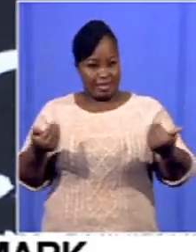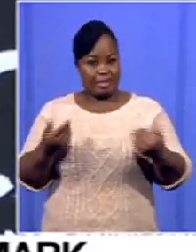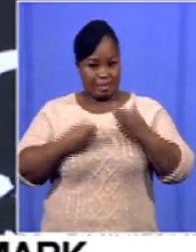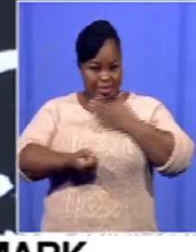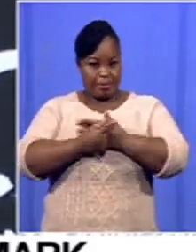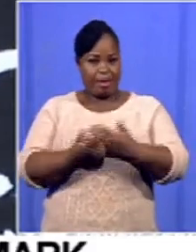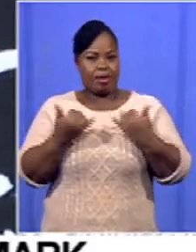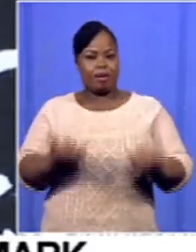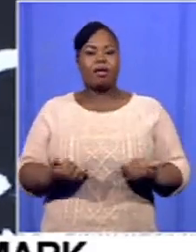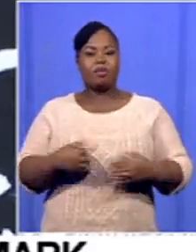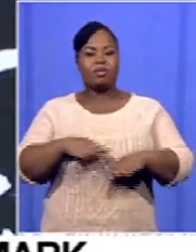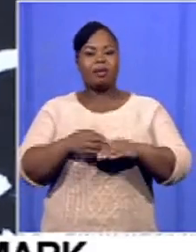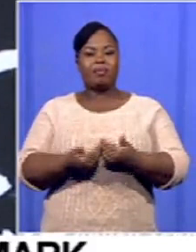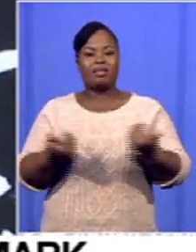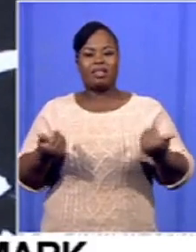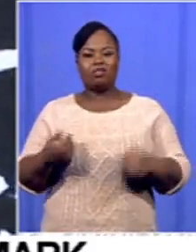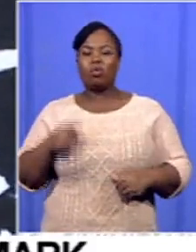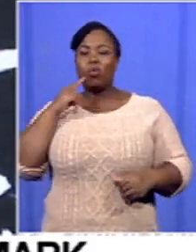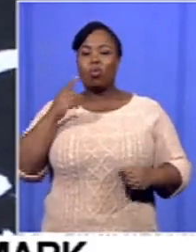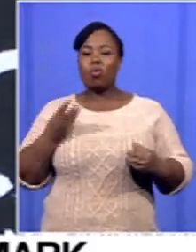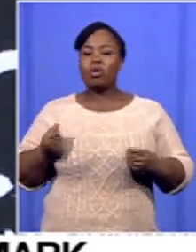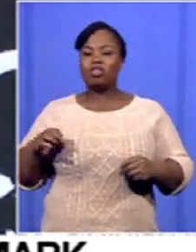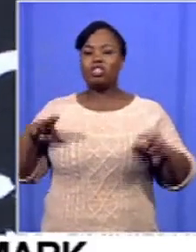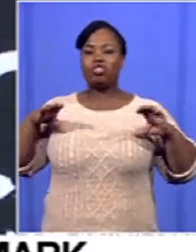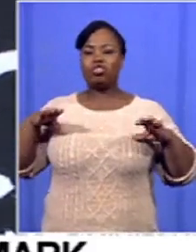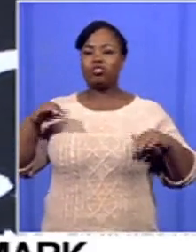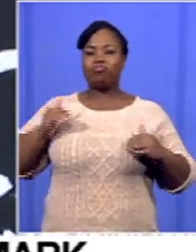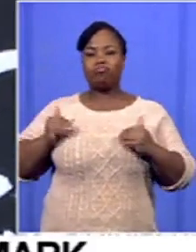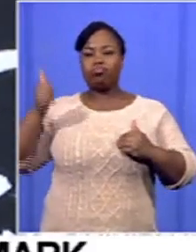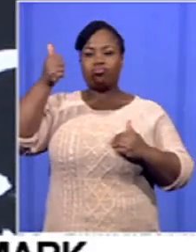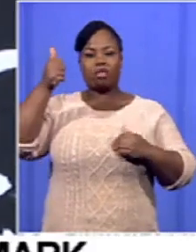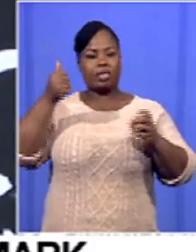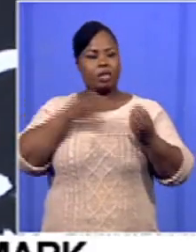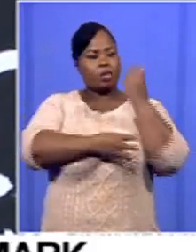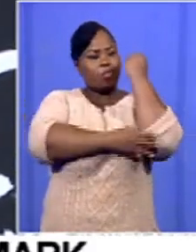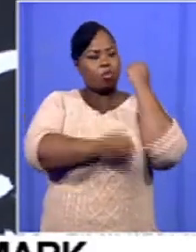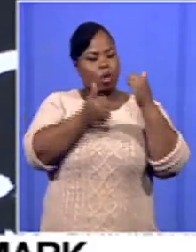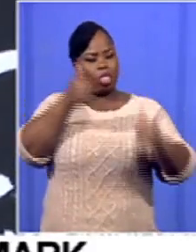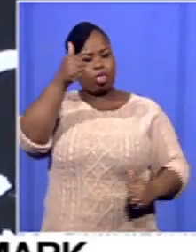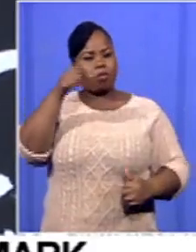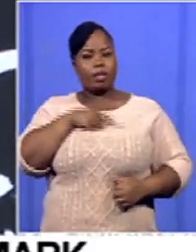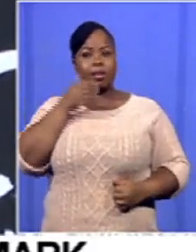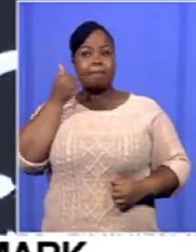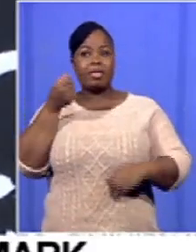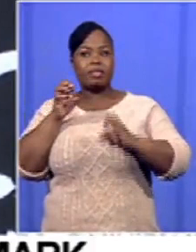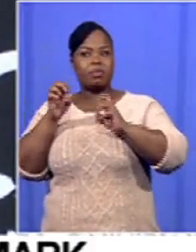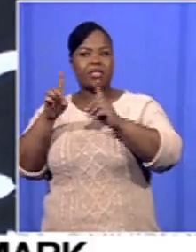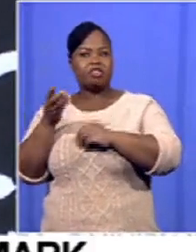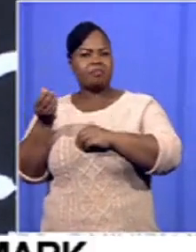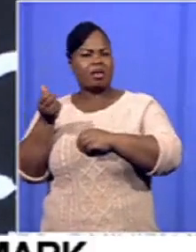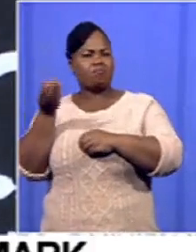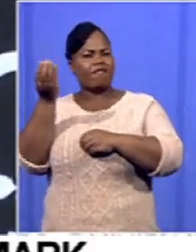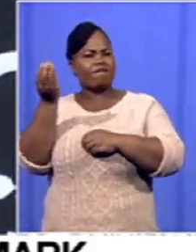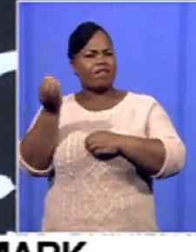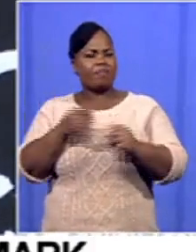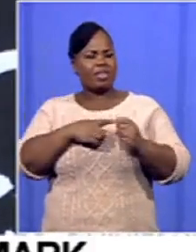it's an apartheid of those with money and those without money. Because if you have money, you can buy the best education. But if you don't have money, you are brought